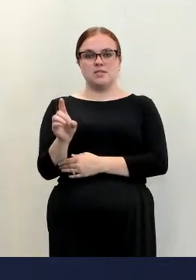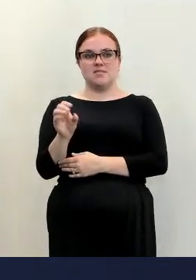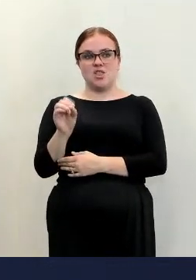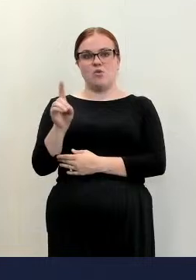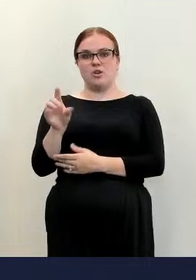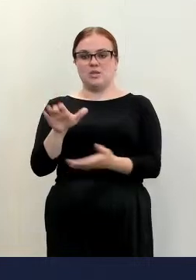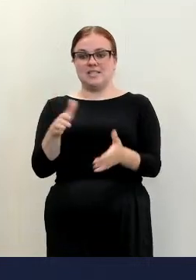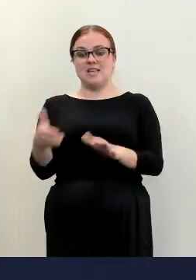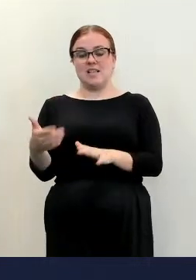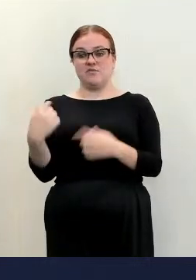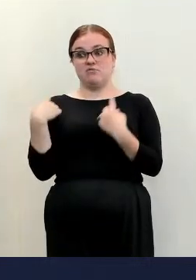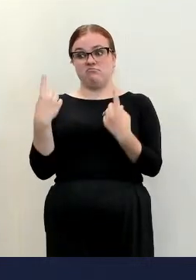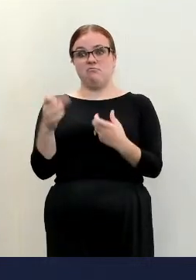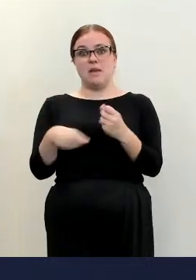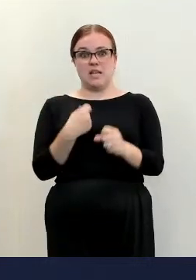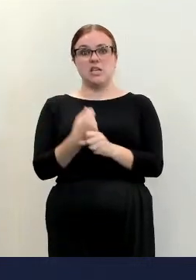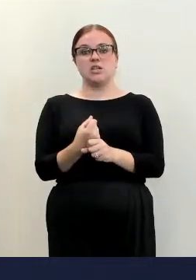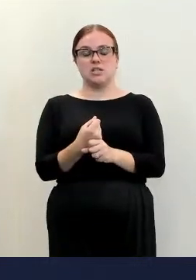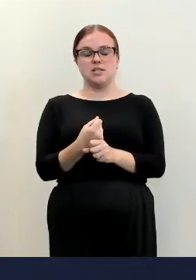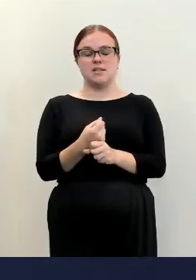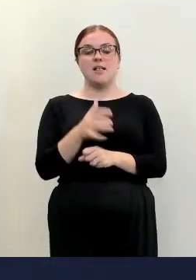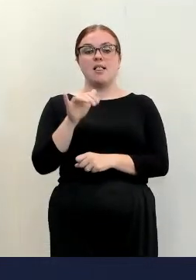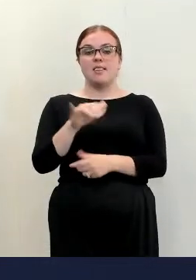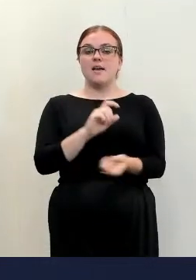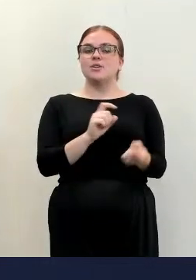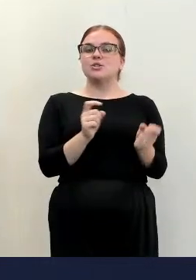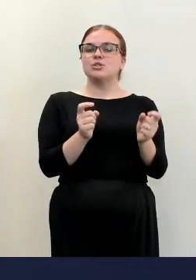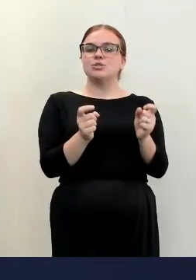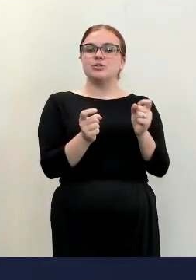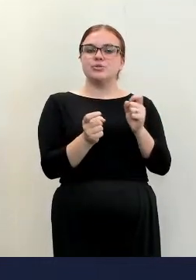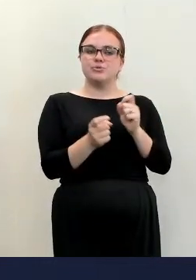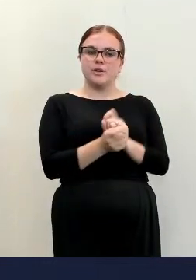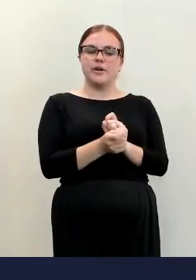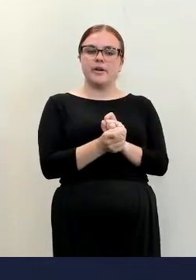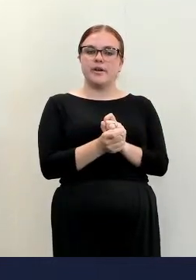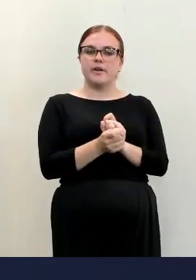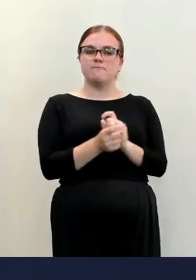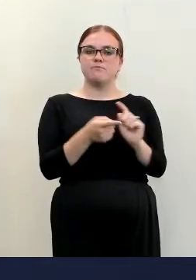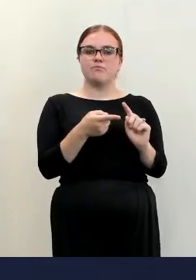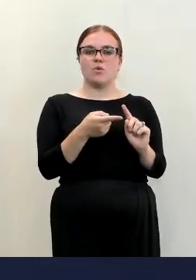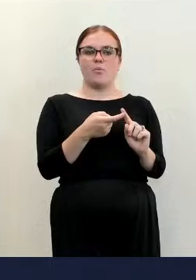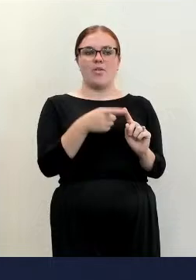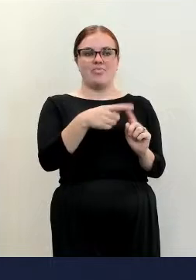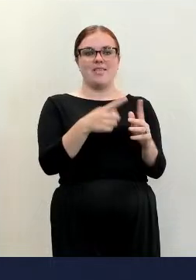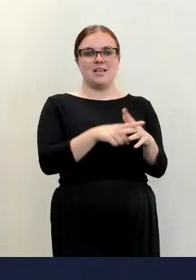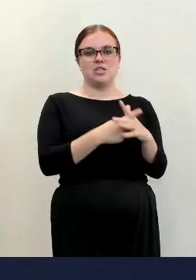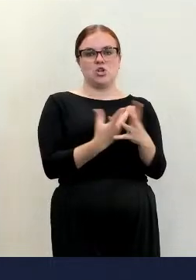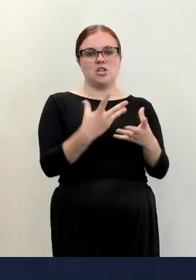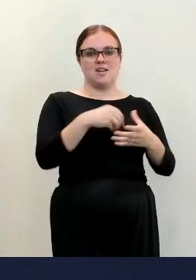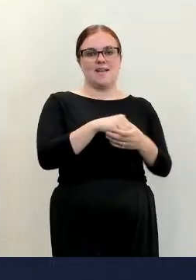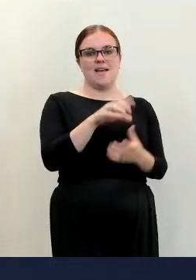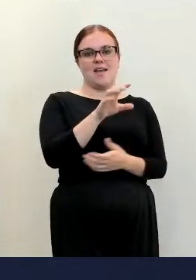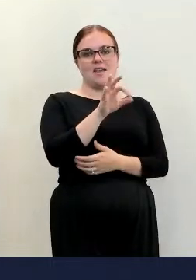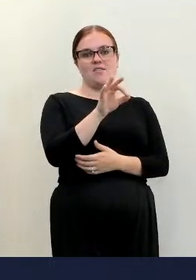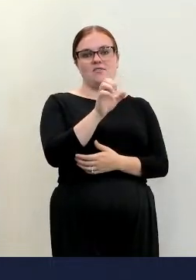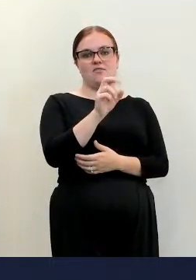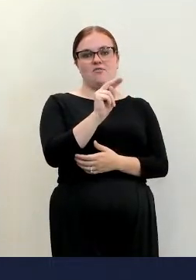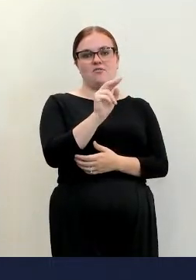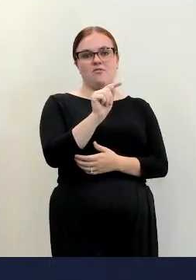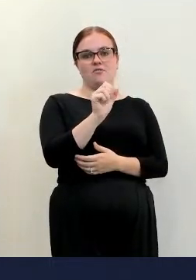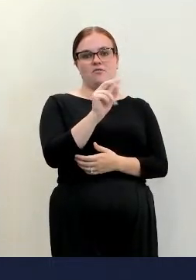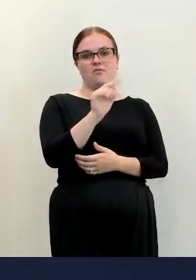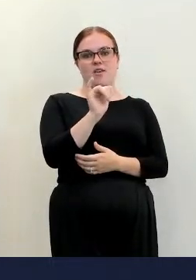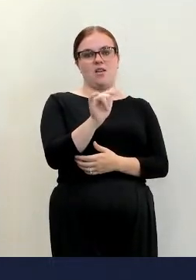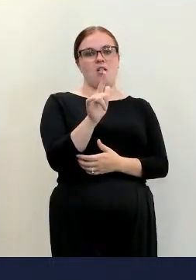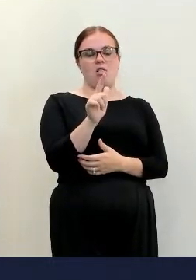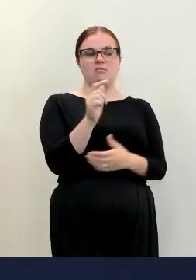for a number of years. And that changed as drug dealers started putting fentanyl in everything. Now we're no longer, as we said,